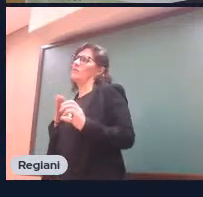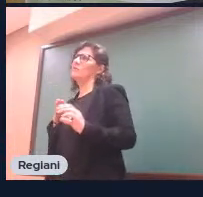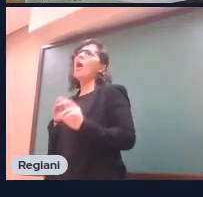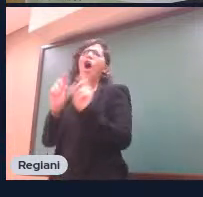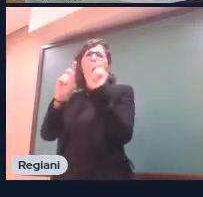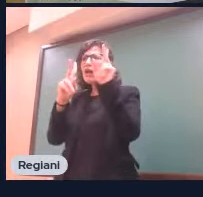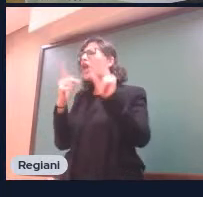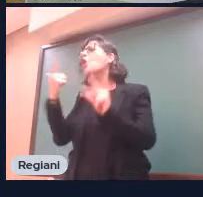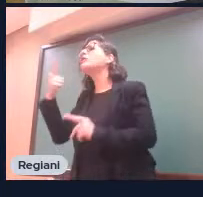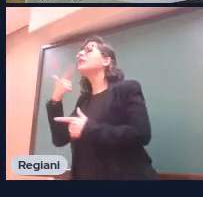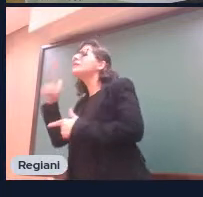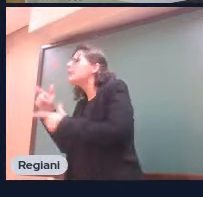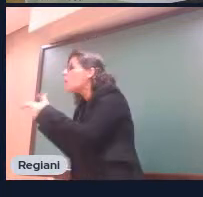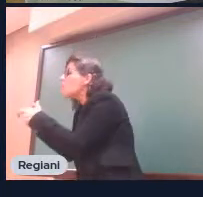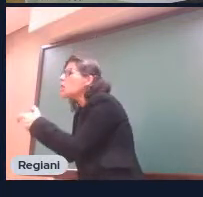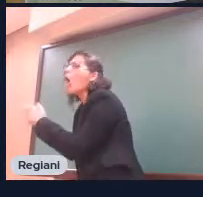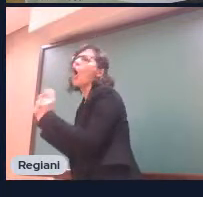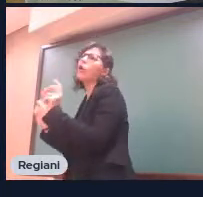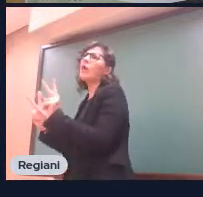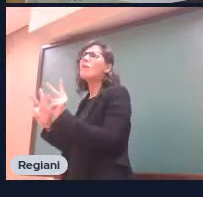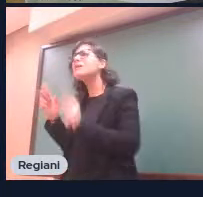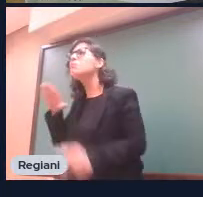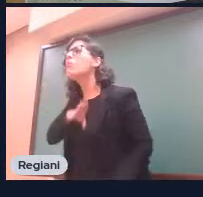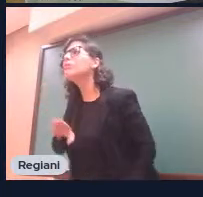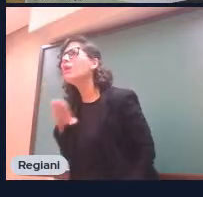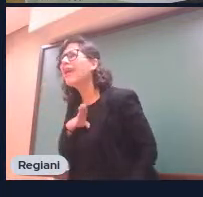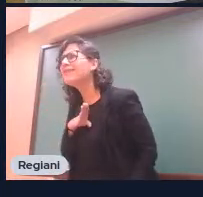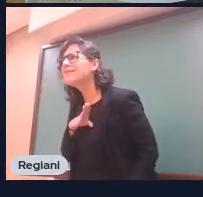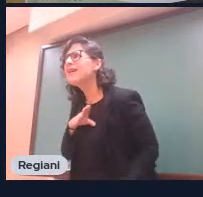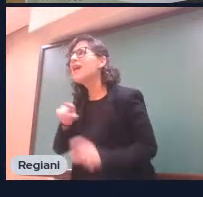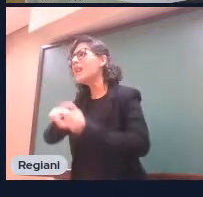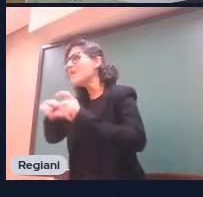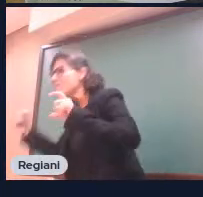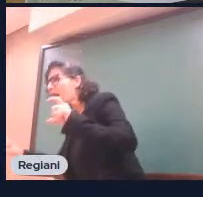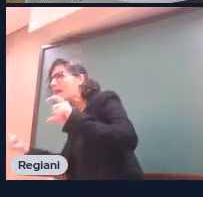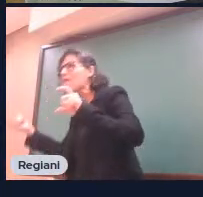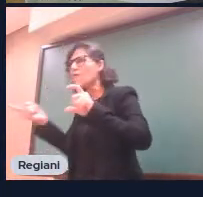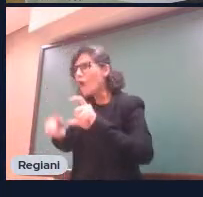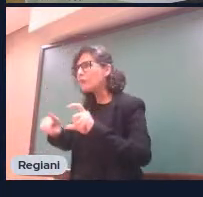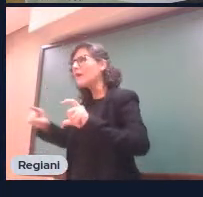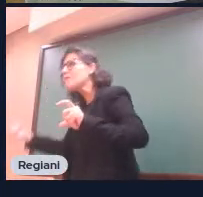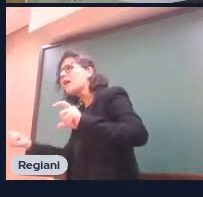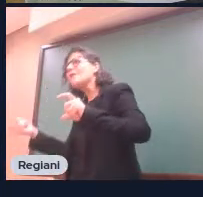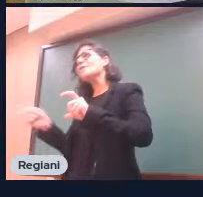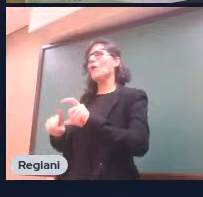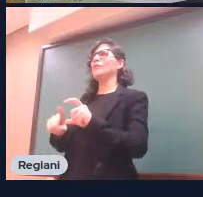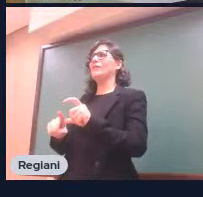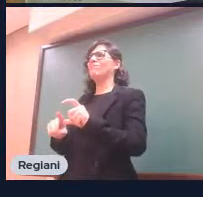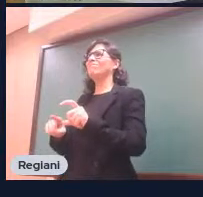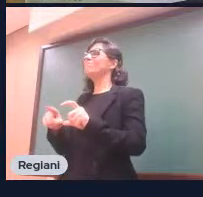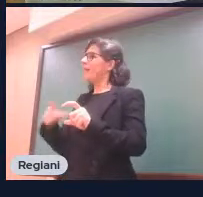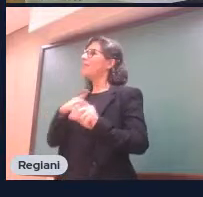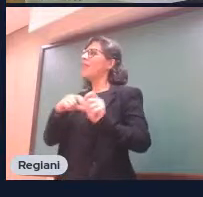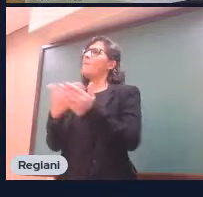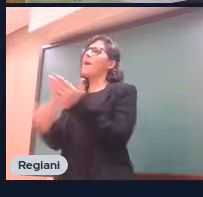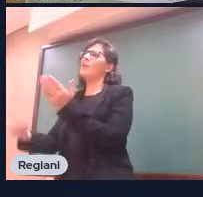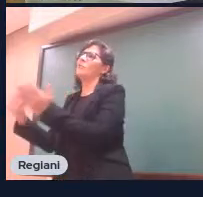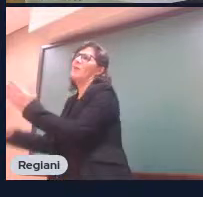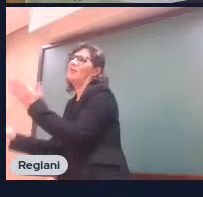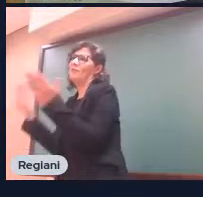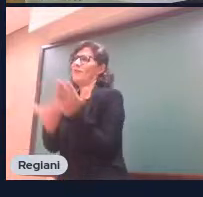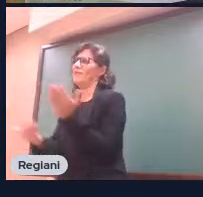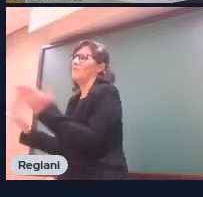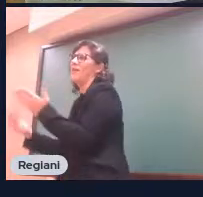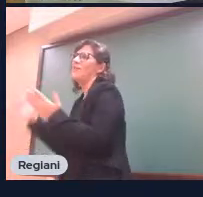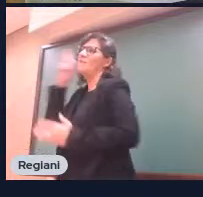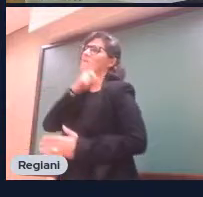will be able to produce a bilingual dictionary. But even for Portuguese, it's a pity because we spend a lot of time on